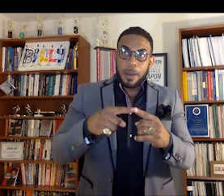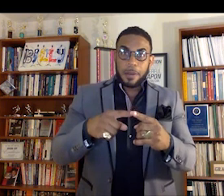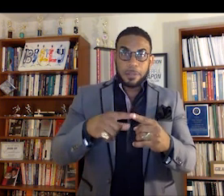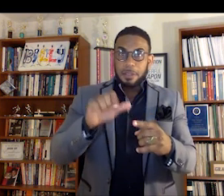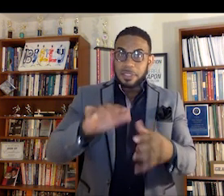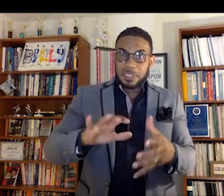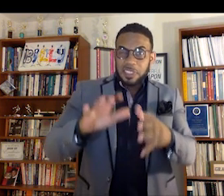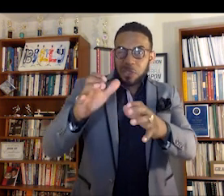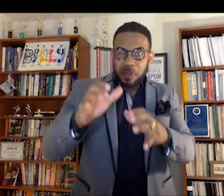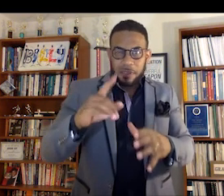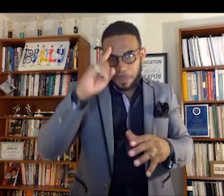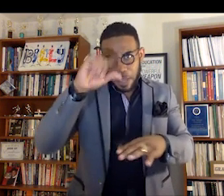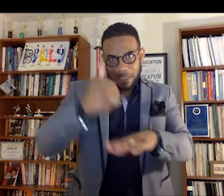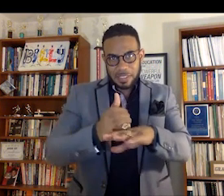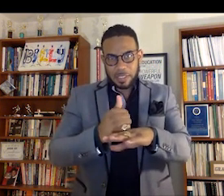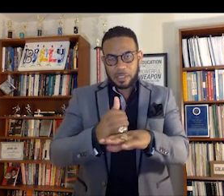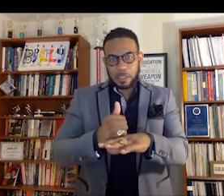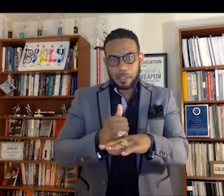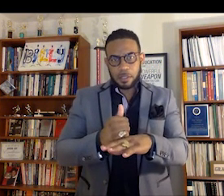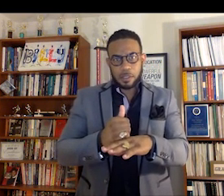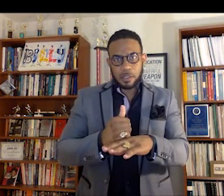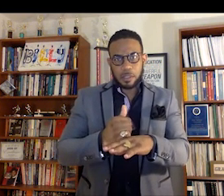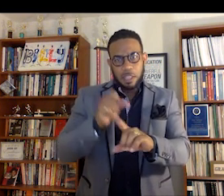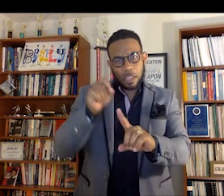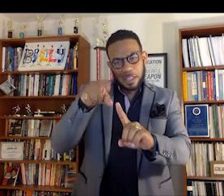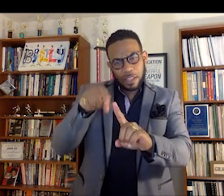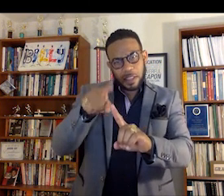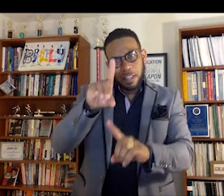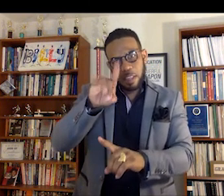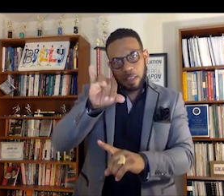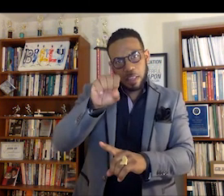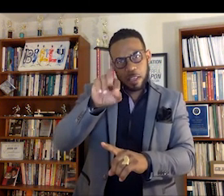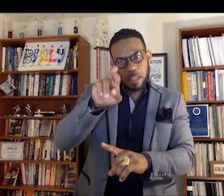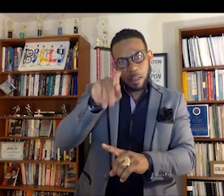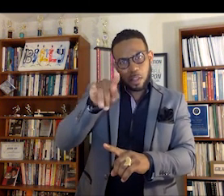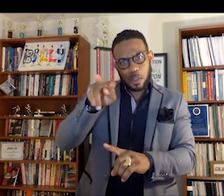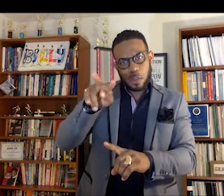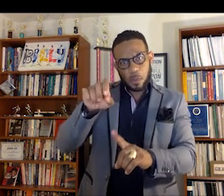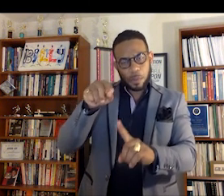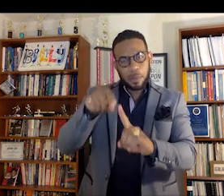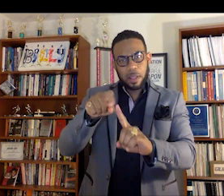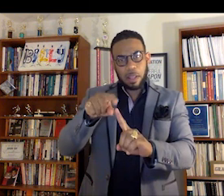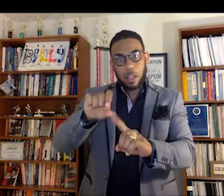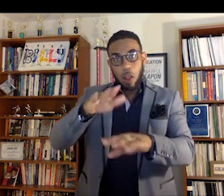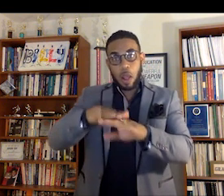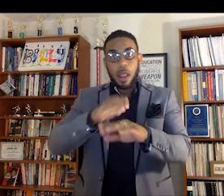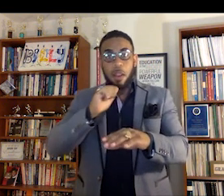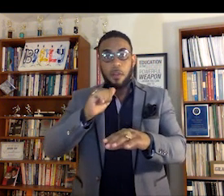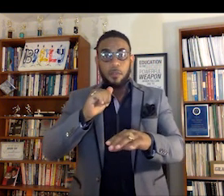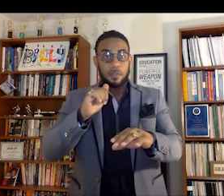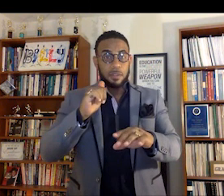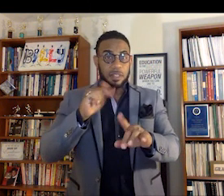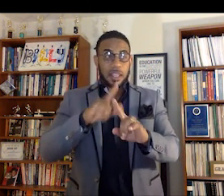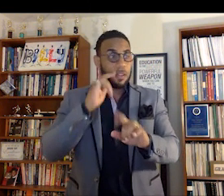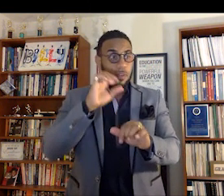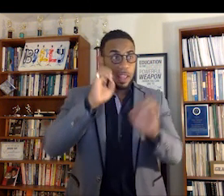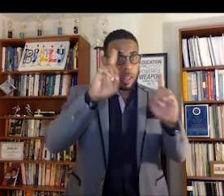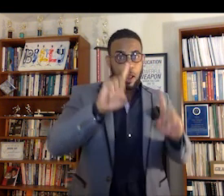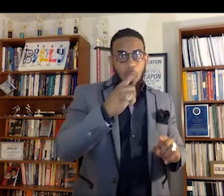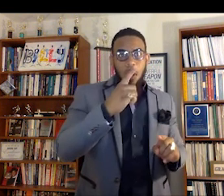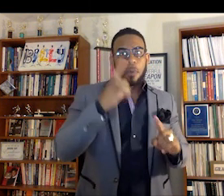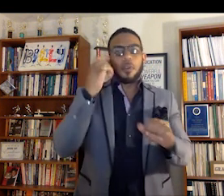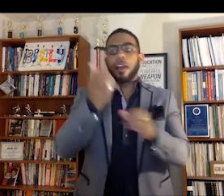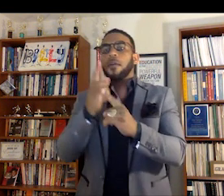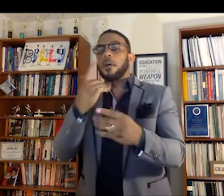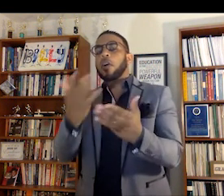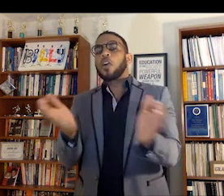this disruptive mindset and that things have to turn on their heels, to not just for educators, but for everyone. So we encourage you